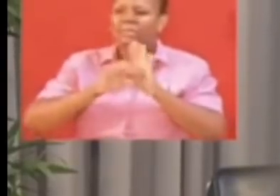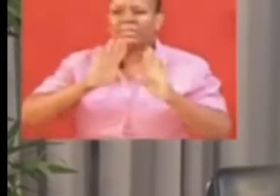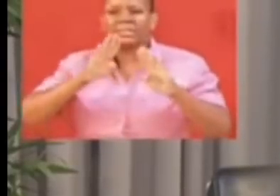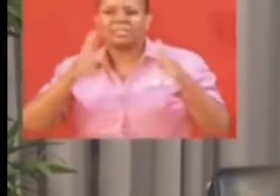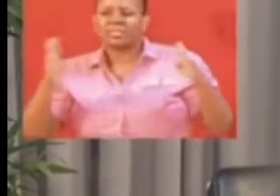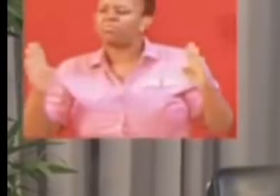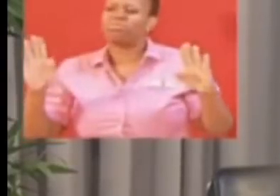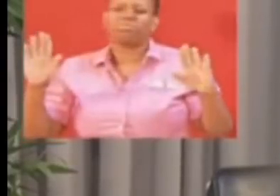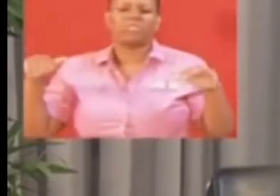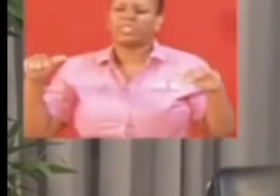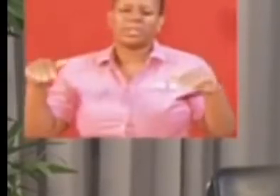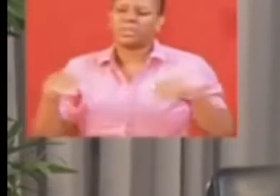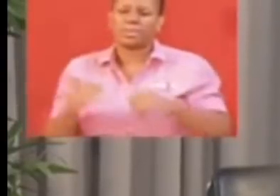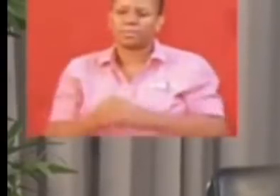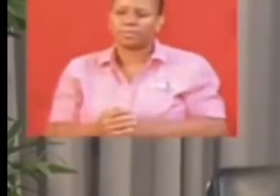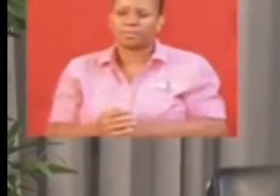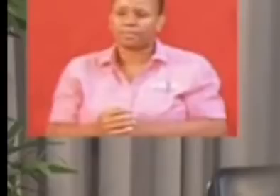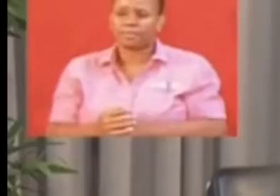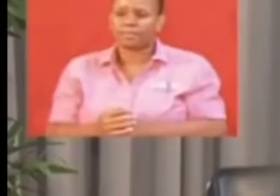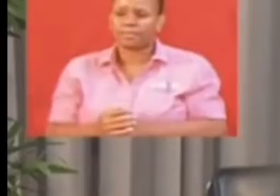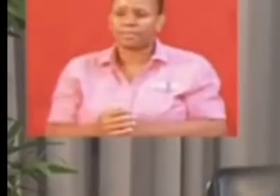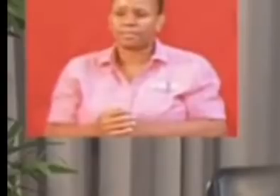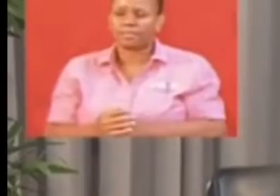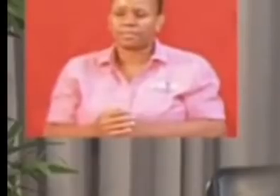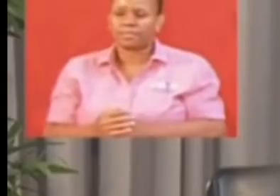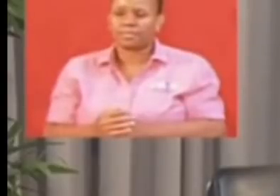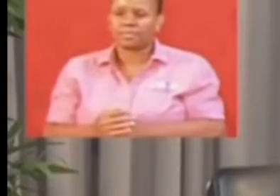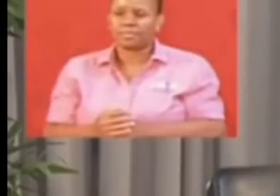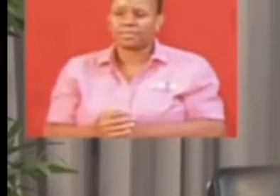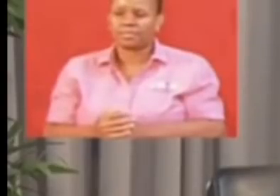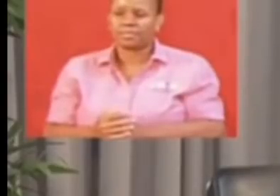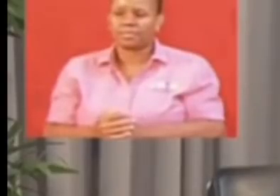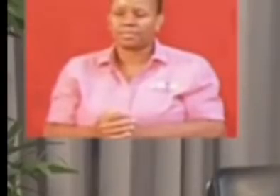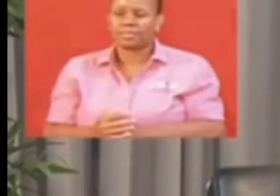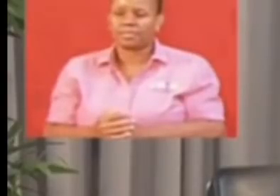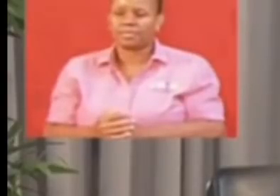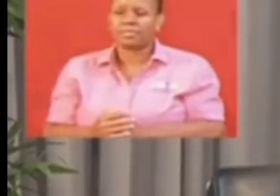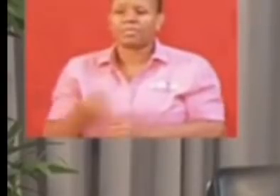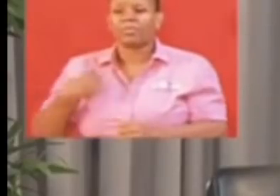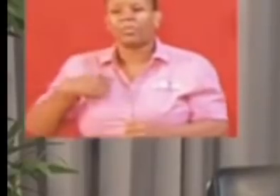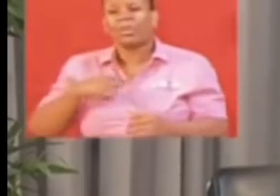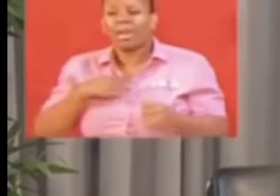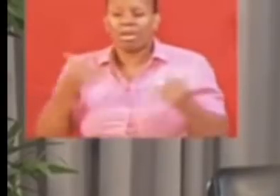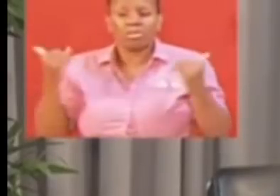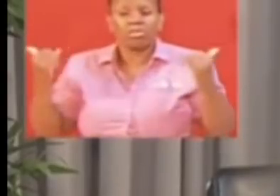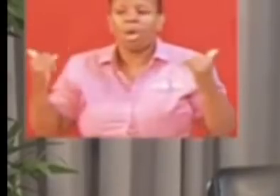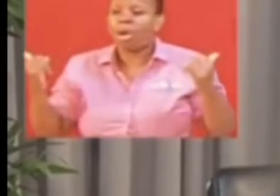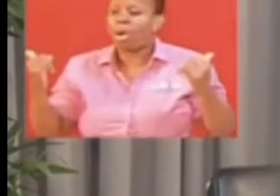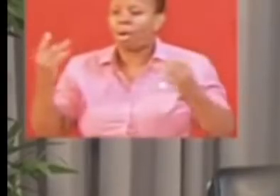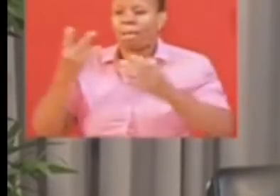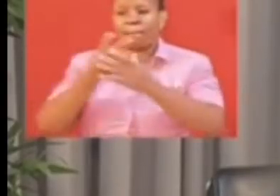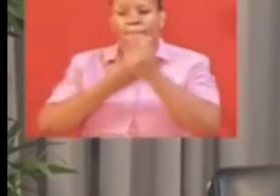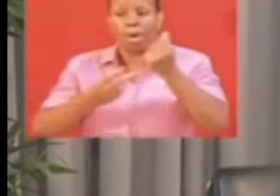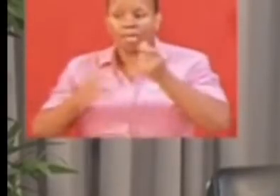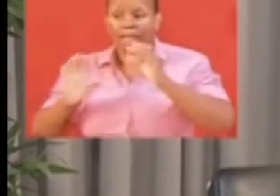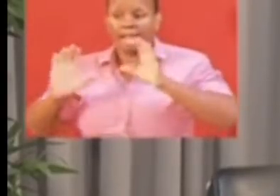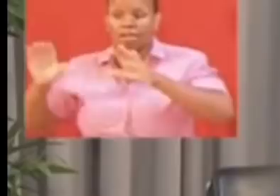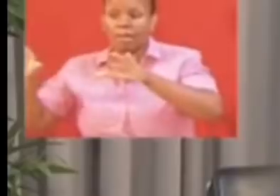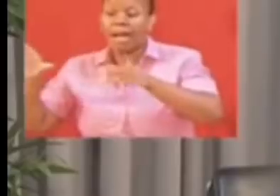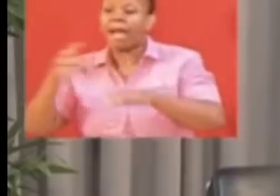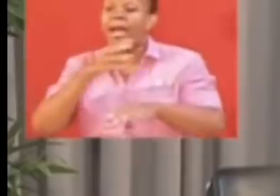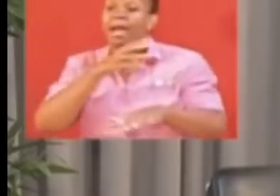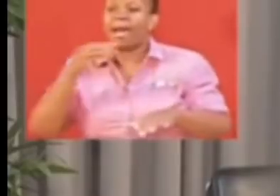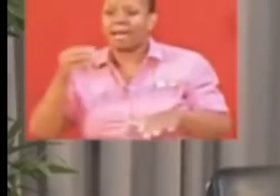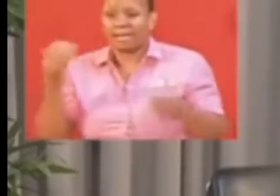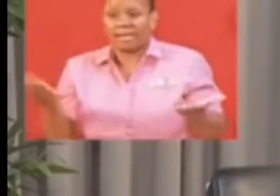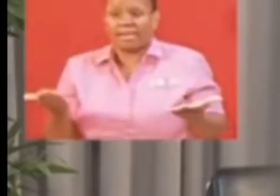UE, as well as the Ministry of Health, is in the process of actually taking samples from both the first phase and the second phase